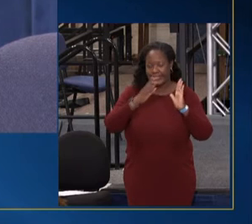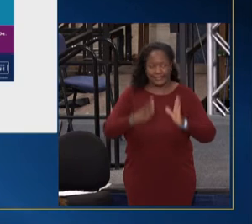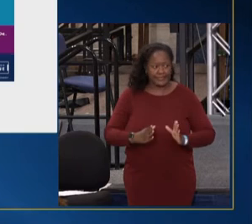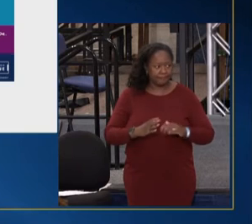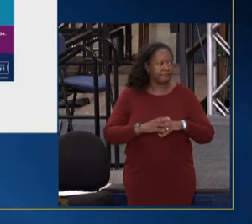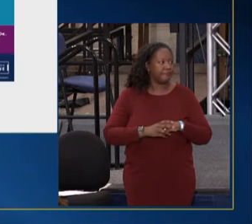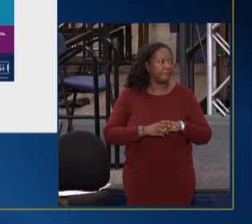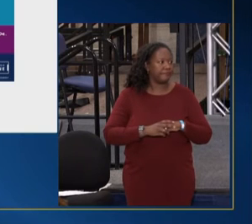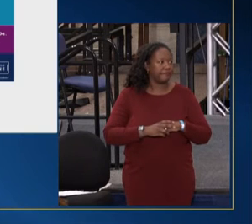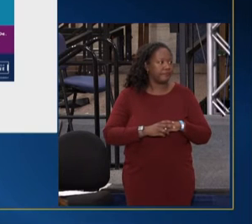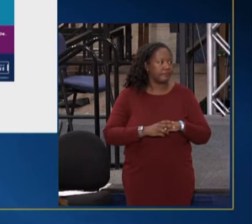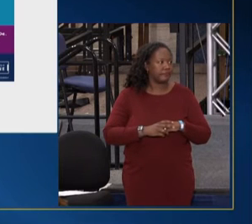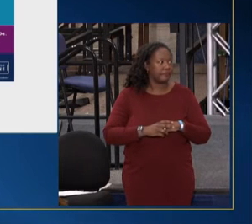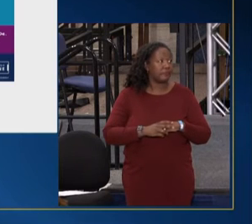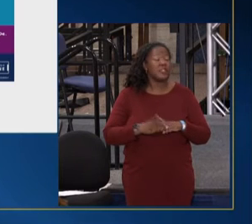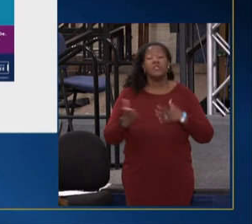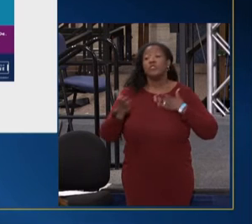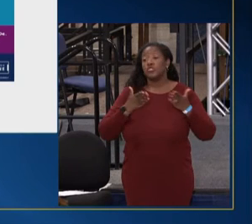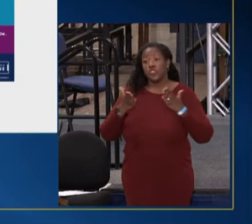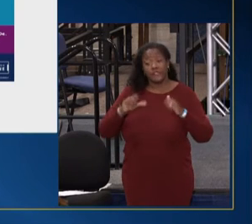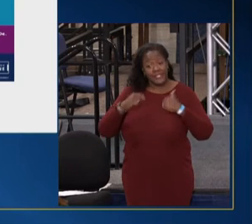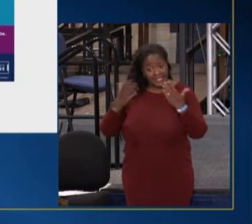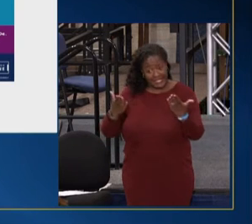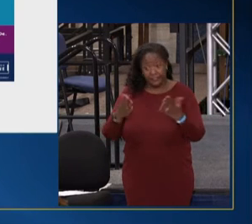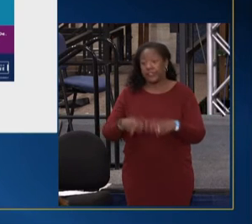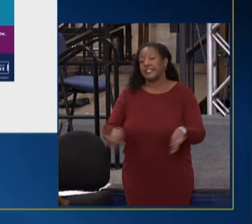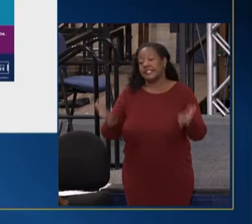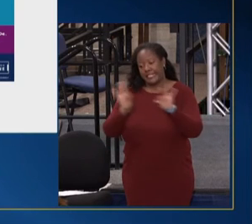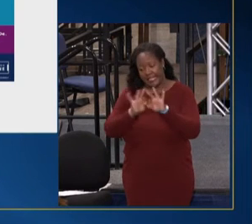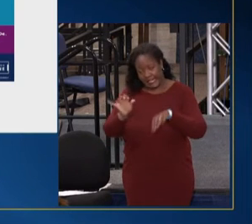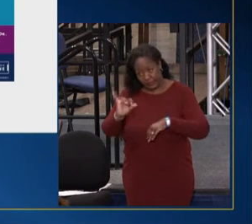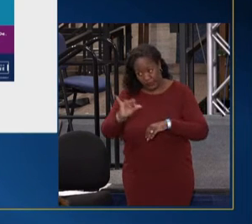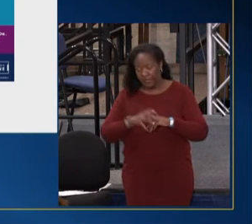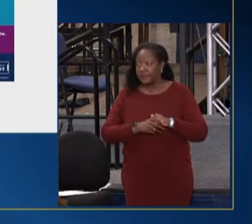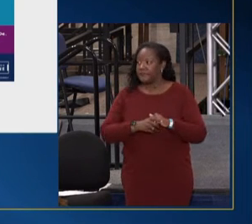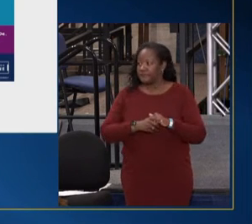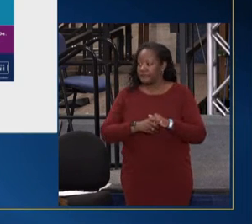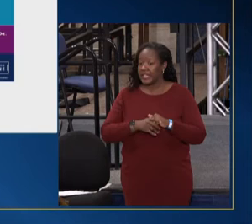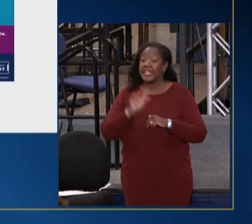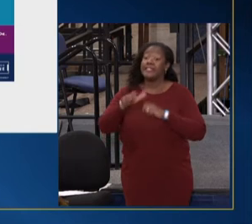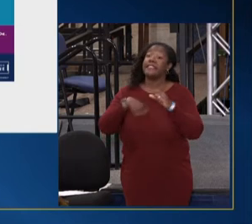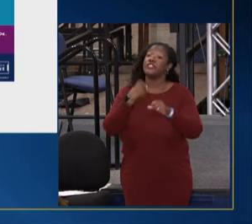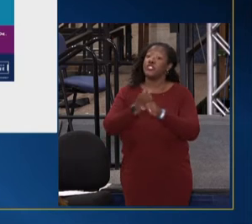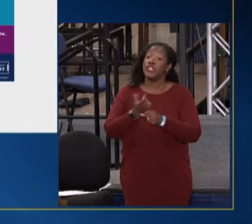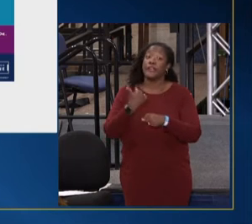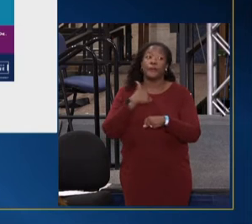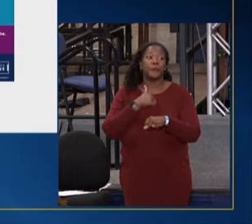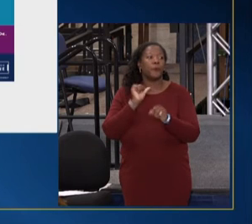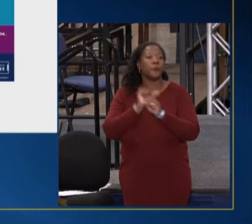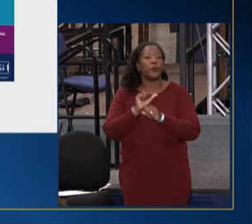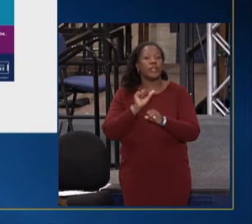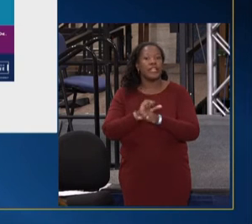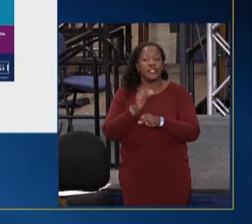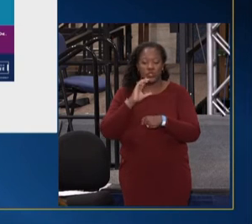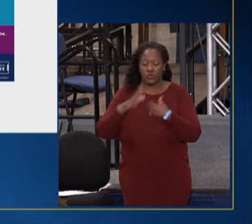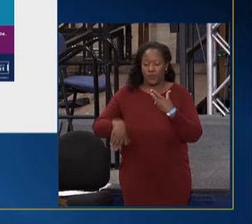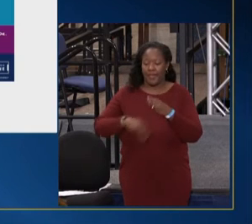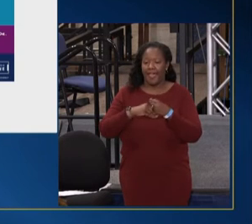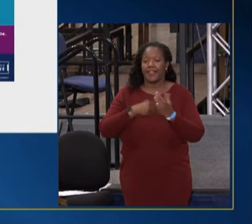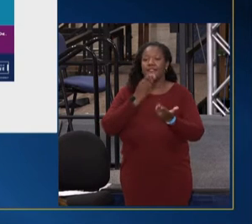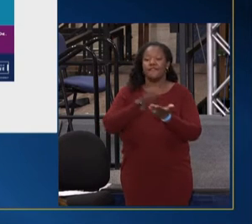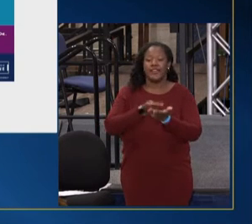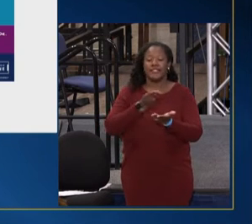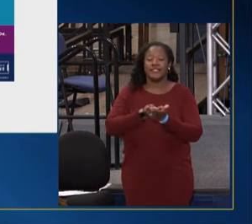So service delivery is obviously key as well. This year we have worked to include in all of our notices of funding